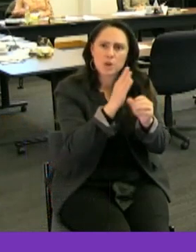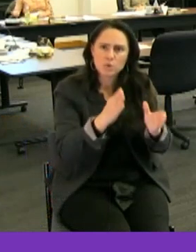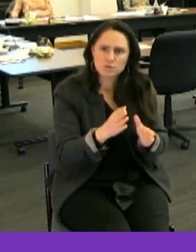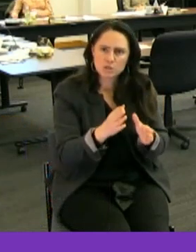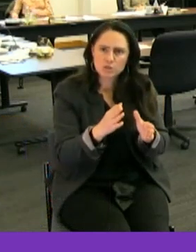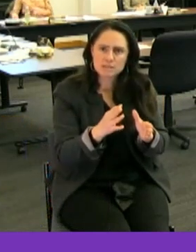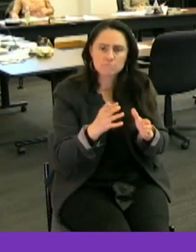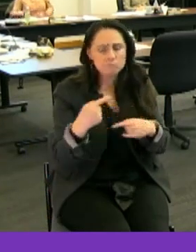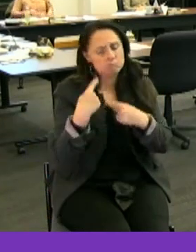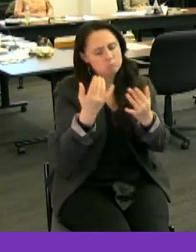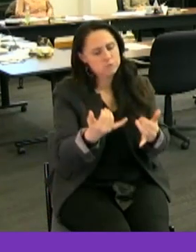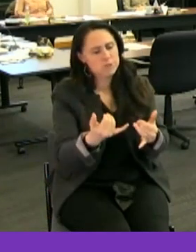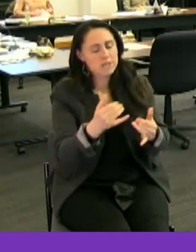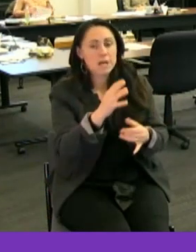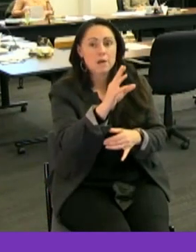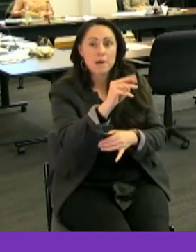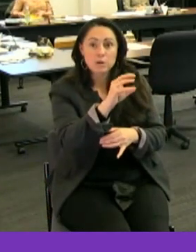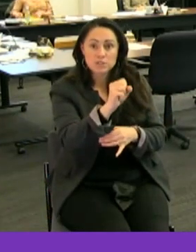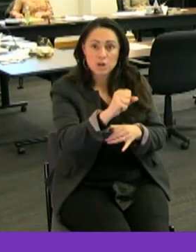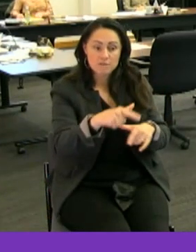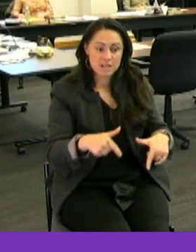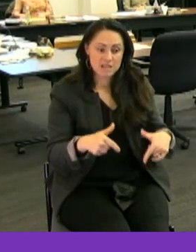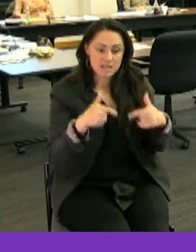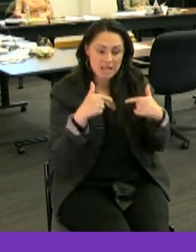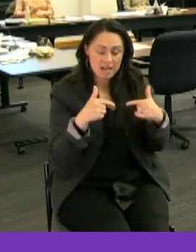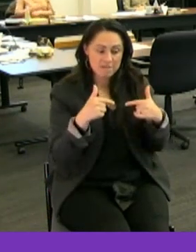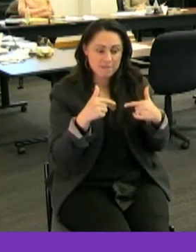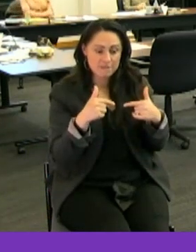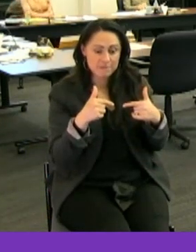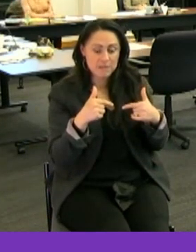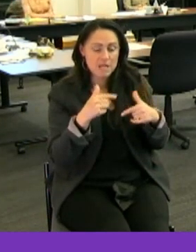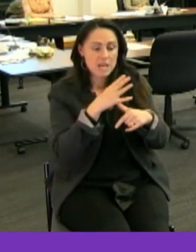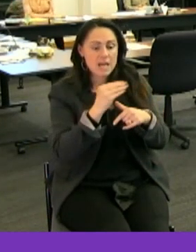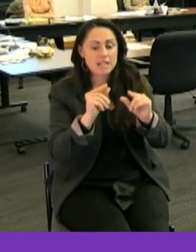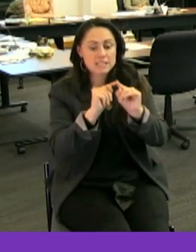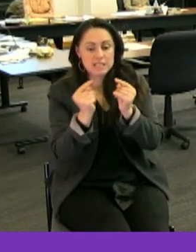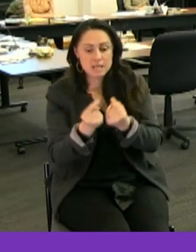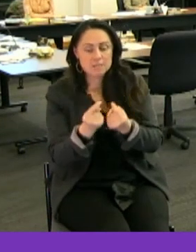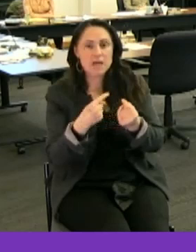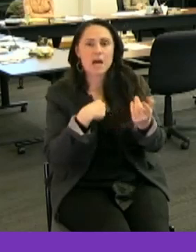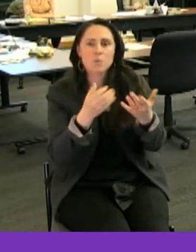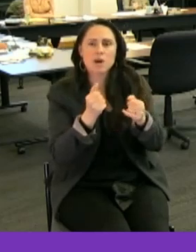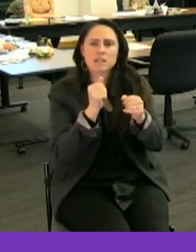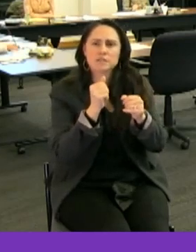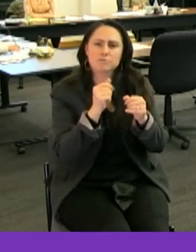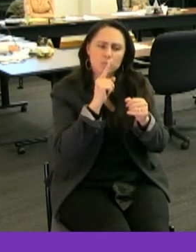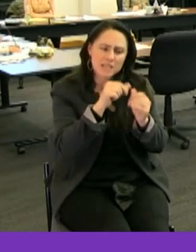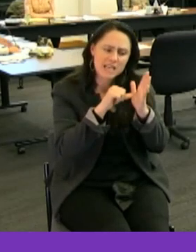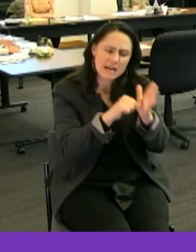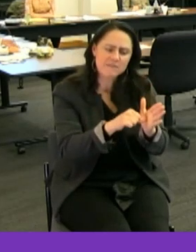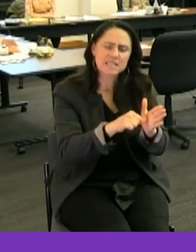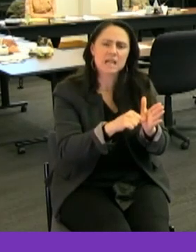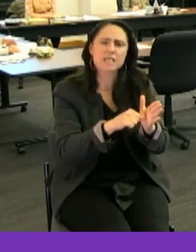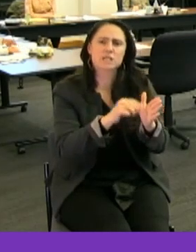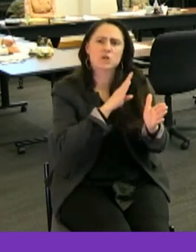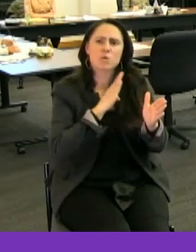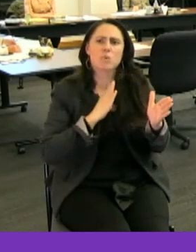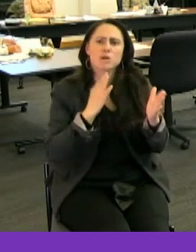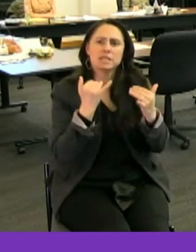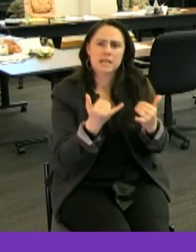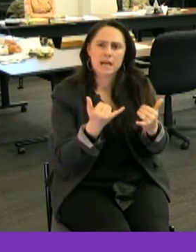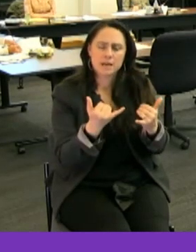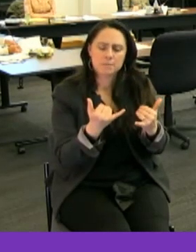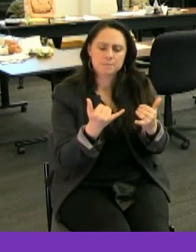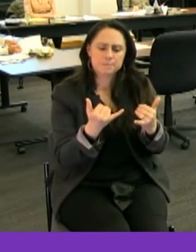going live with Microsoft Live event and virtual teams. And I do want to stress to the board today that